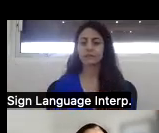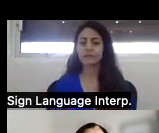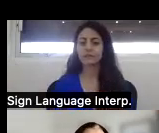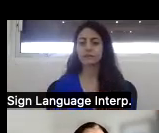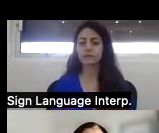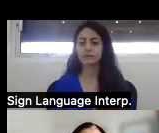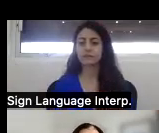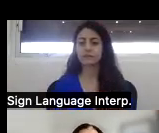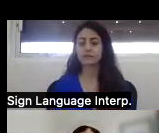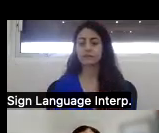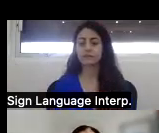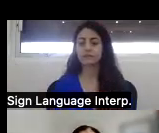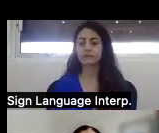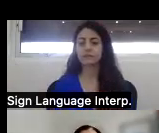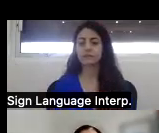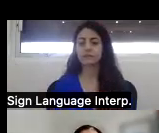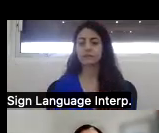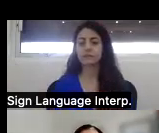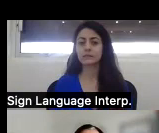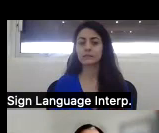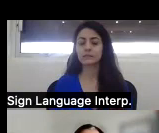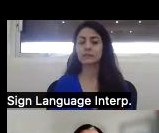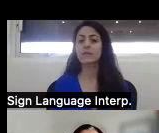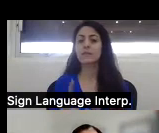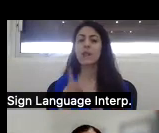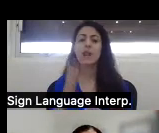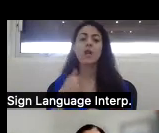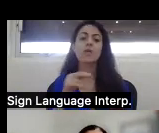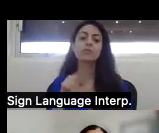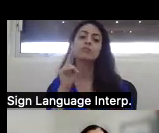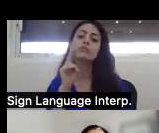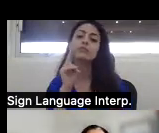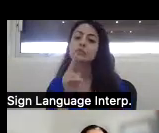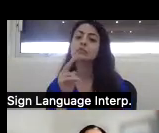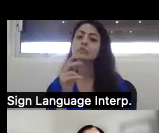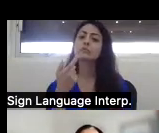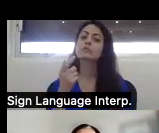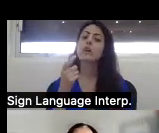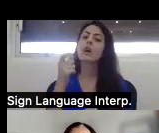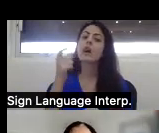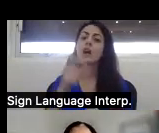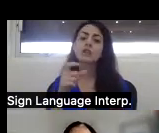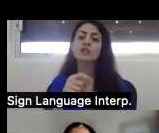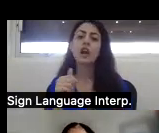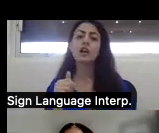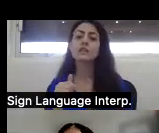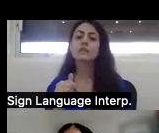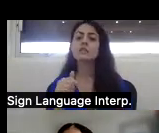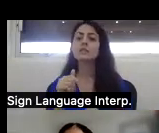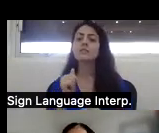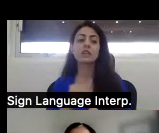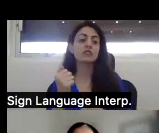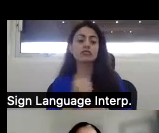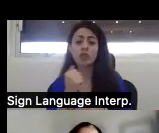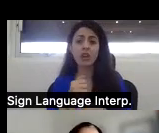families. Working age, we do have disability pension for those insured through the Social Security Corporation or the equivalent, meaning